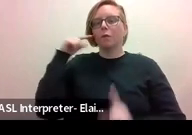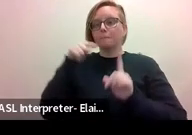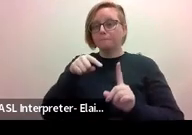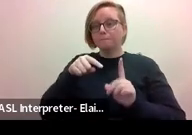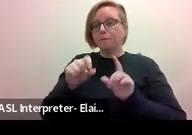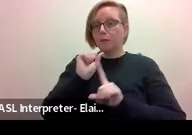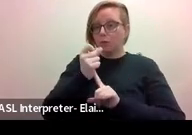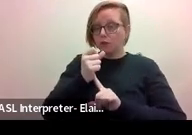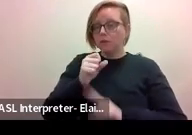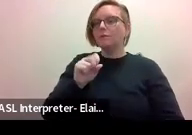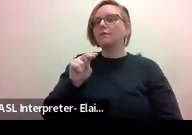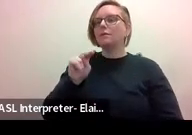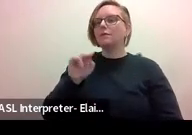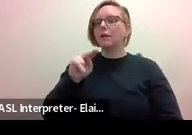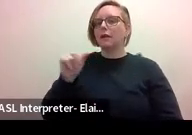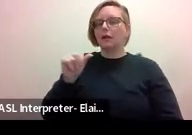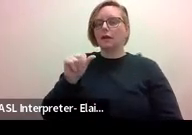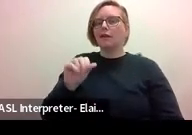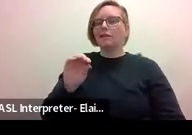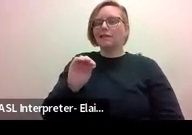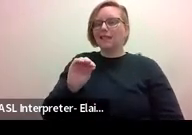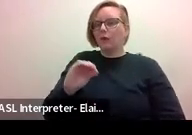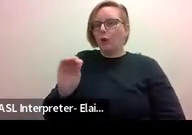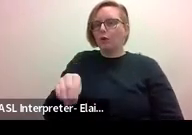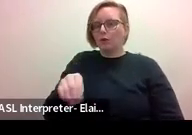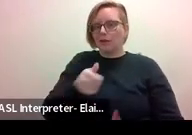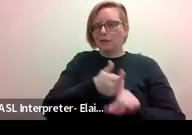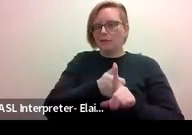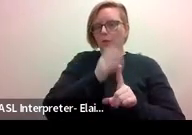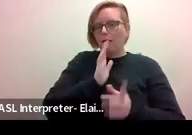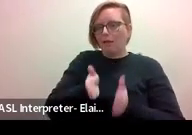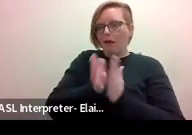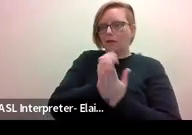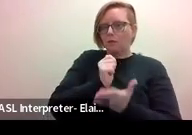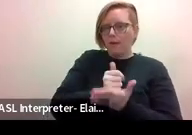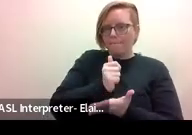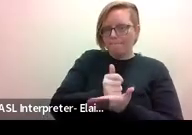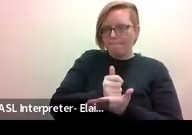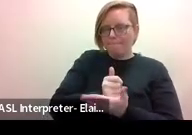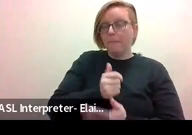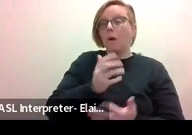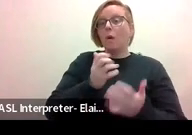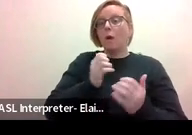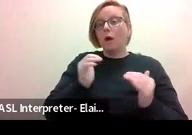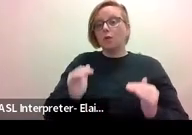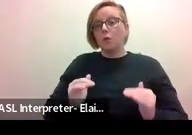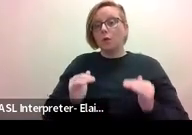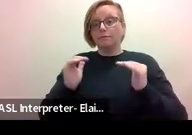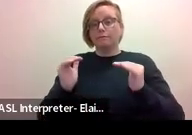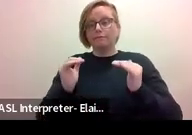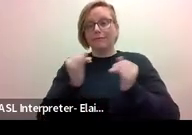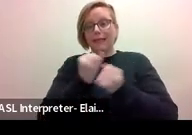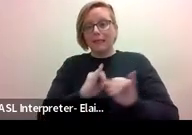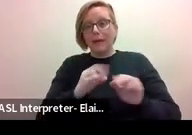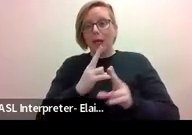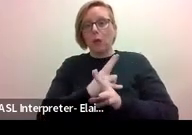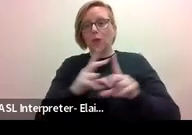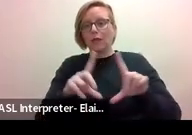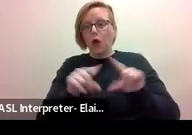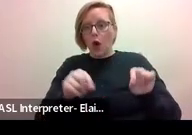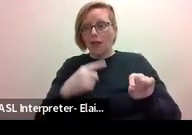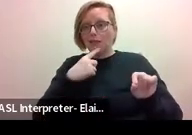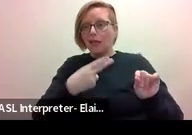not independently ask for help. It's 0% of opportunities. And we want her to independently use a help card to request help